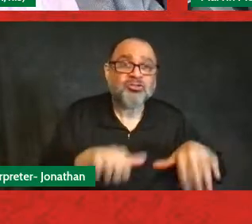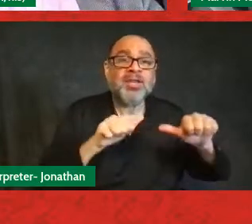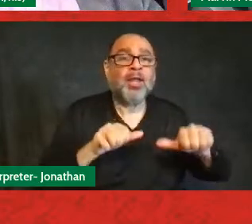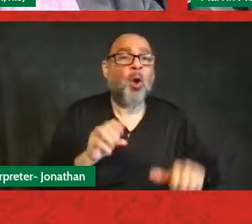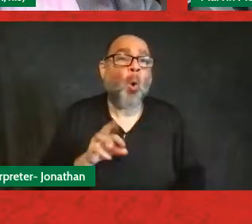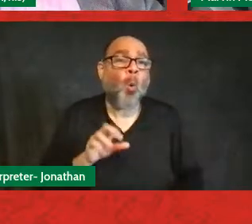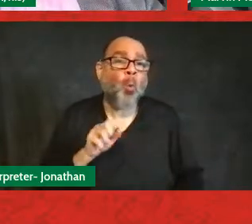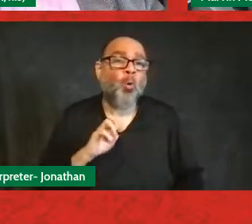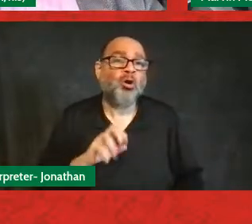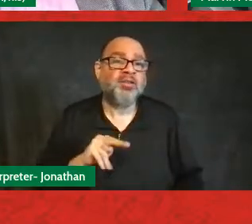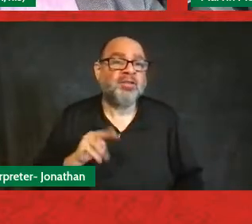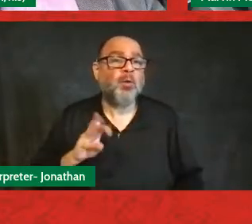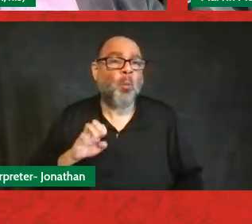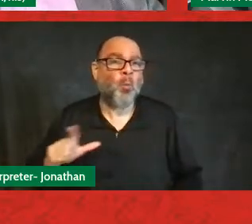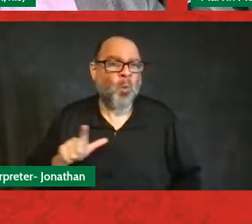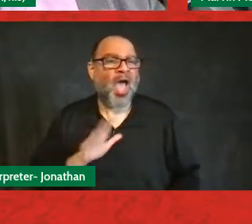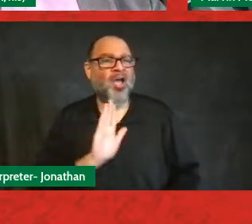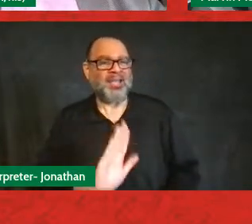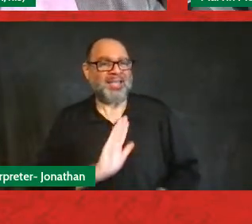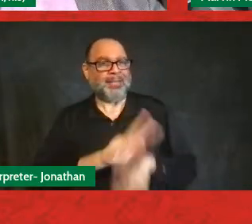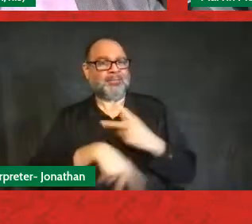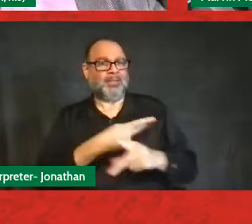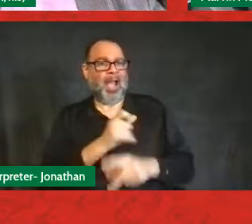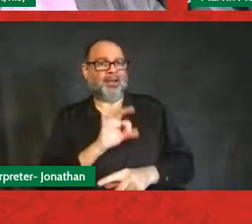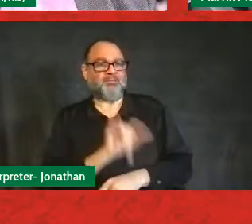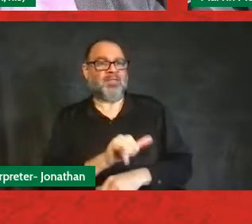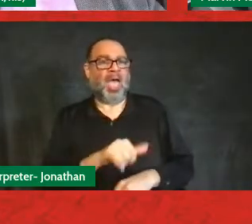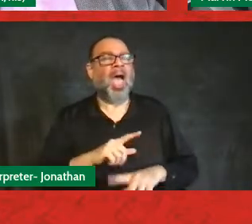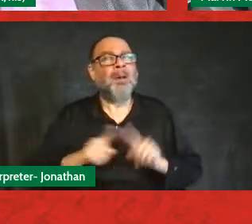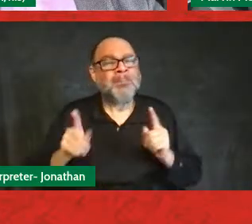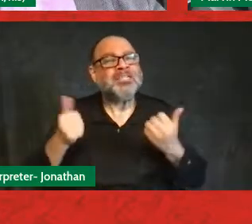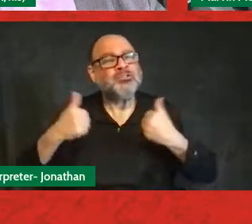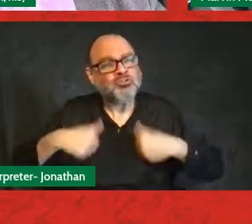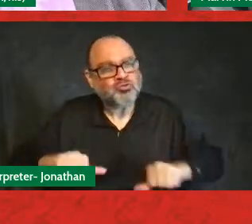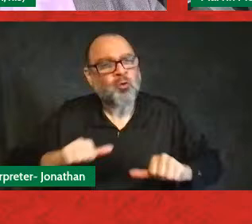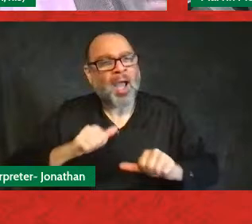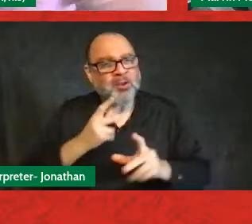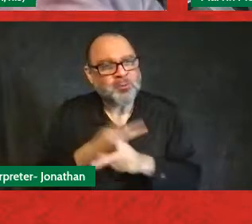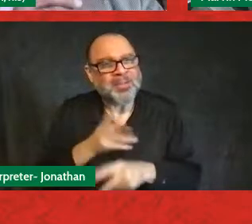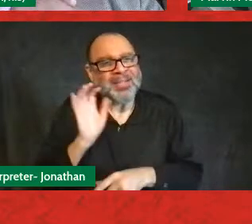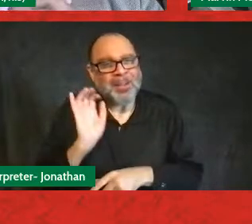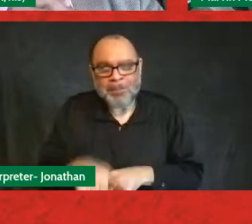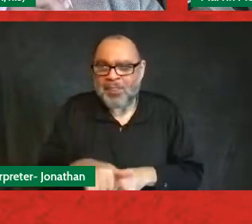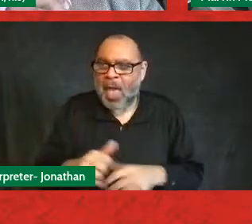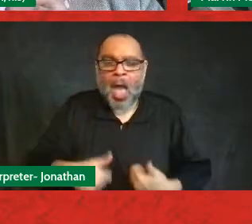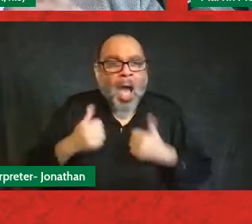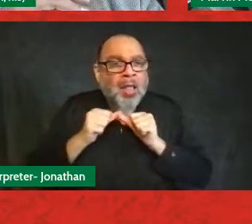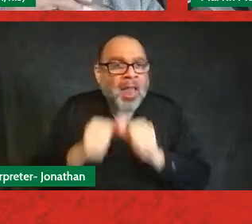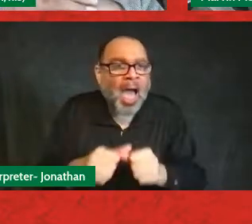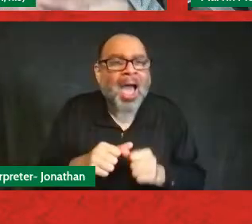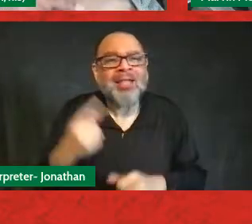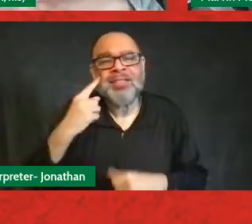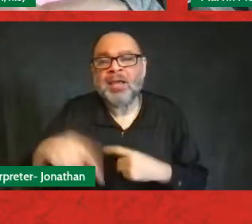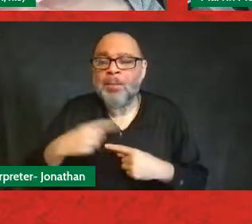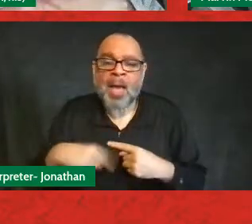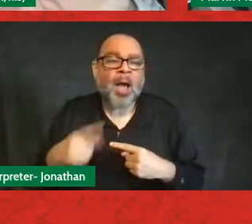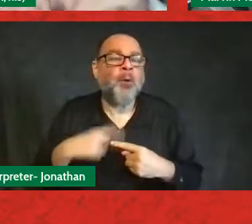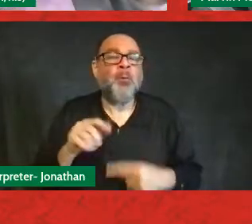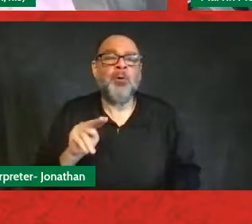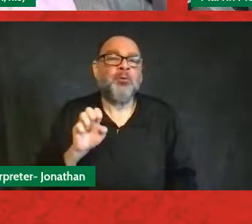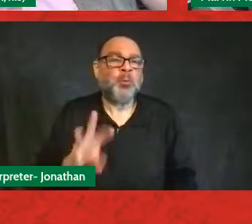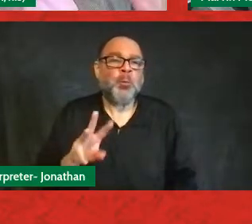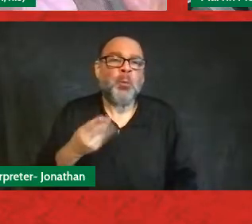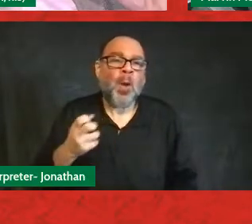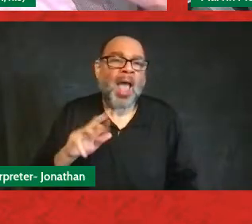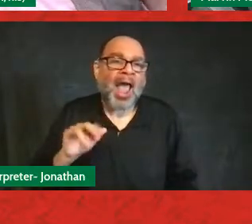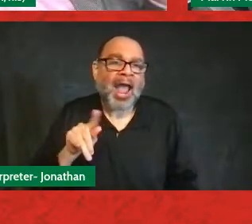is bringing back all this history and trying to keep alive for us. I think of Roger Furman's New Heritage Theater. I think of Woe of the Rivers. So there's